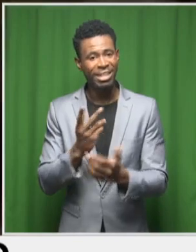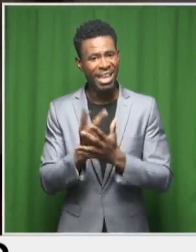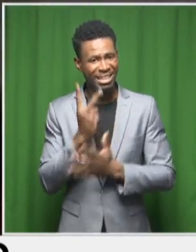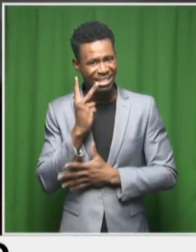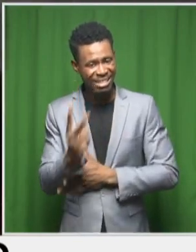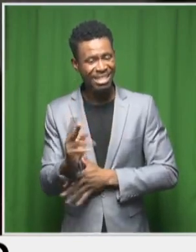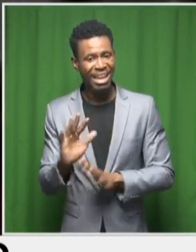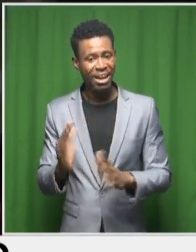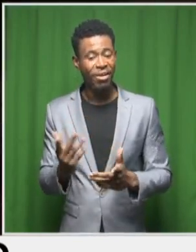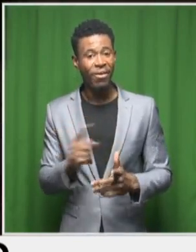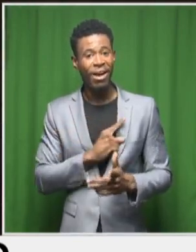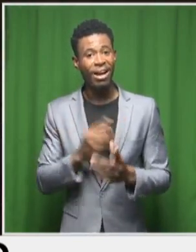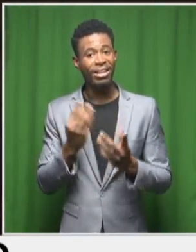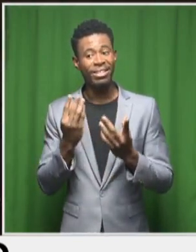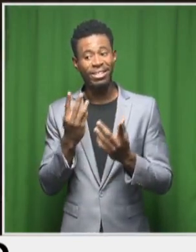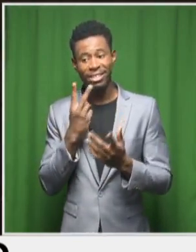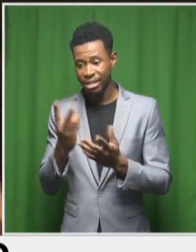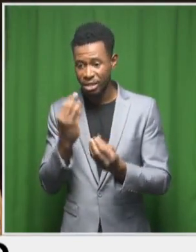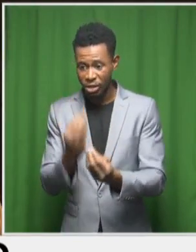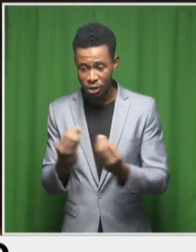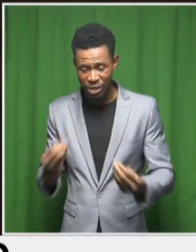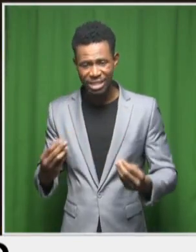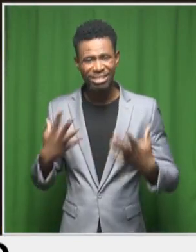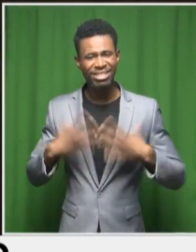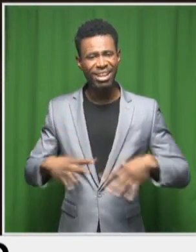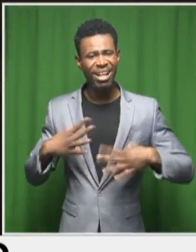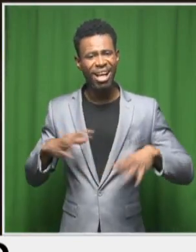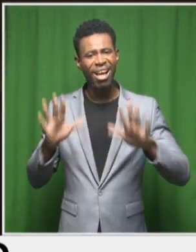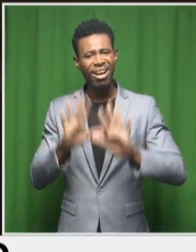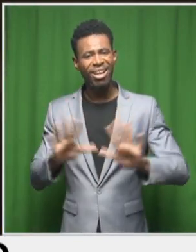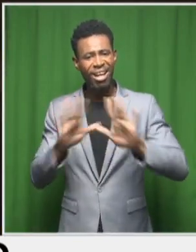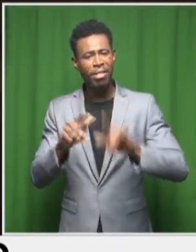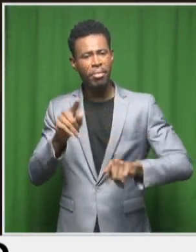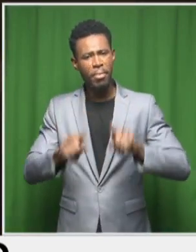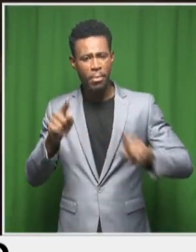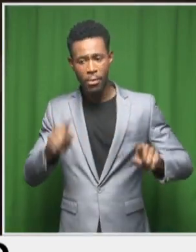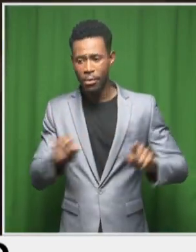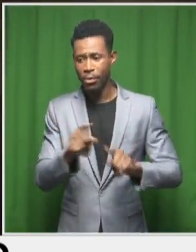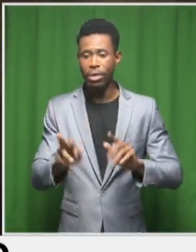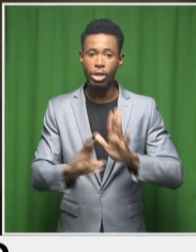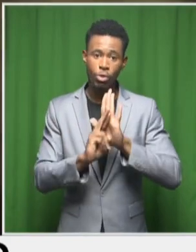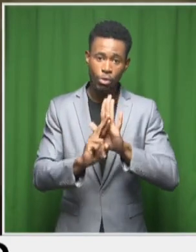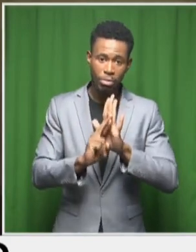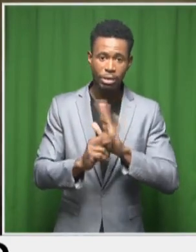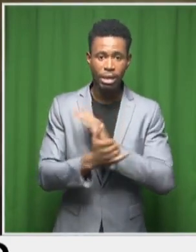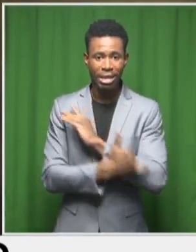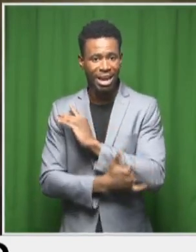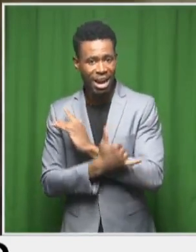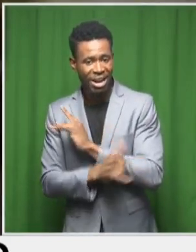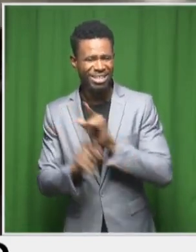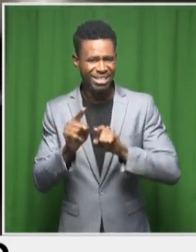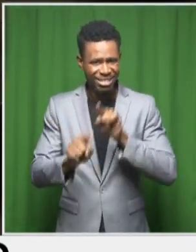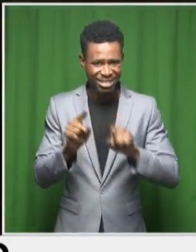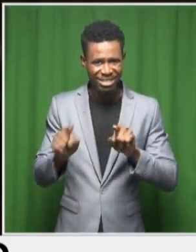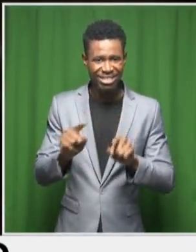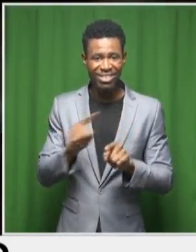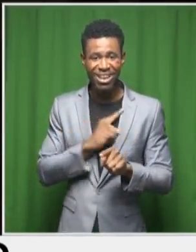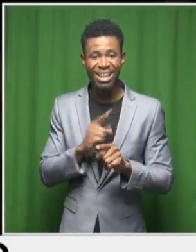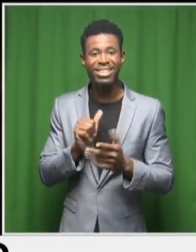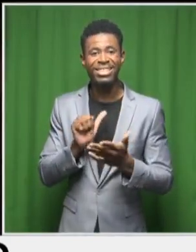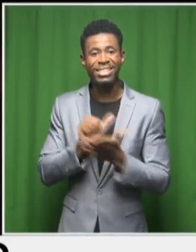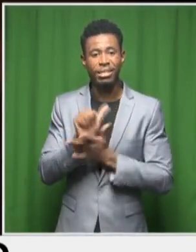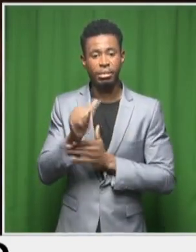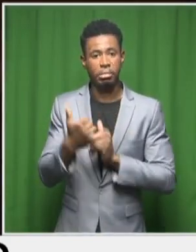been kitted out in different colors. We've got kids that's been representing different countries that will be playing, the 16 countries that will be